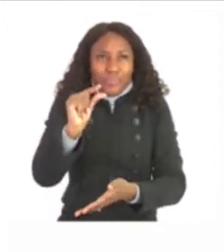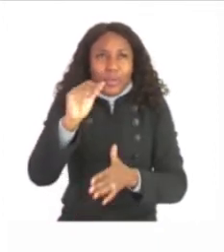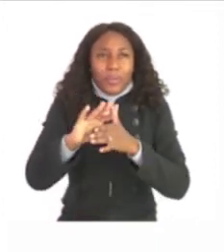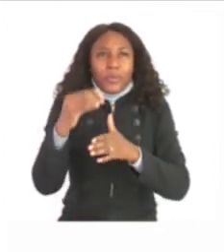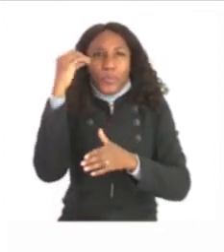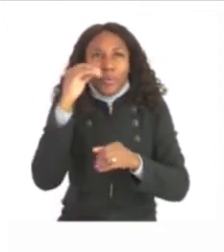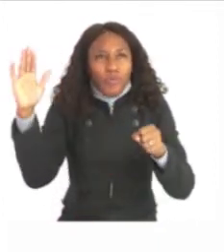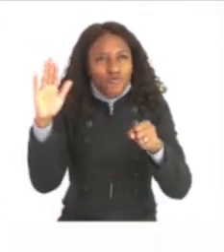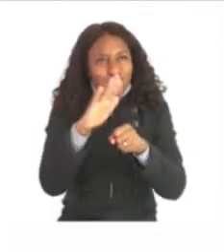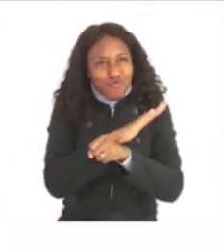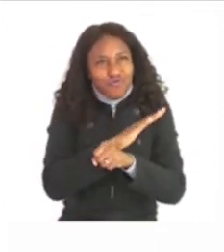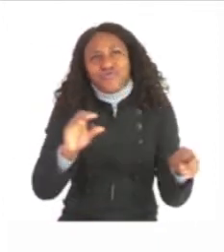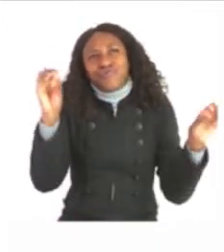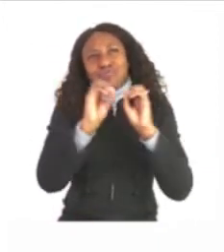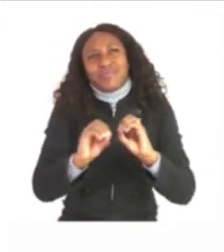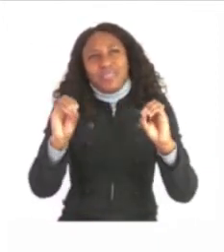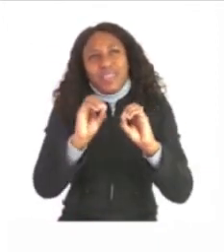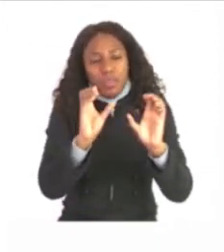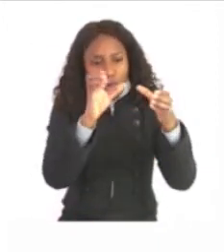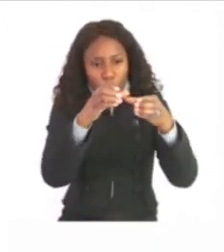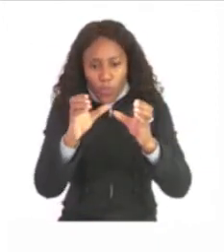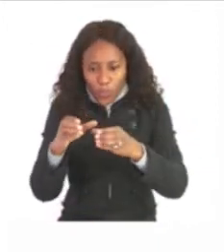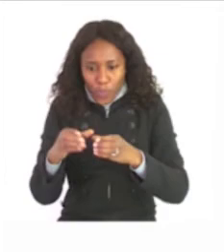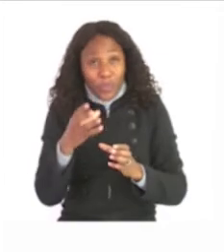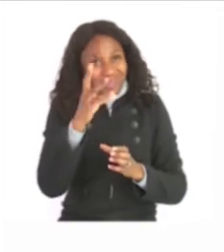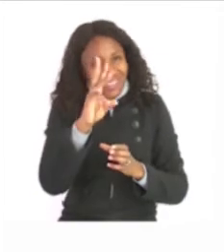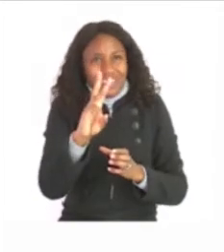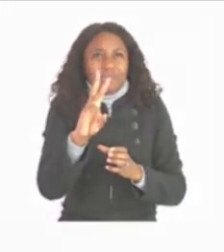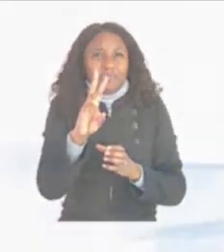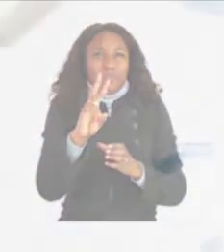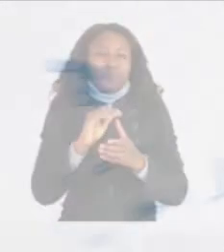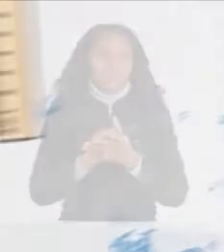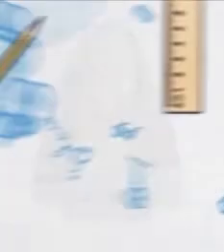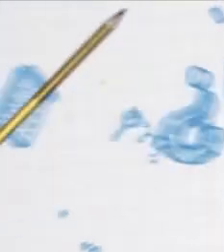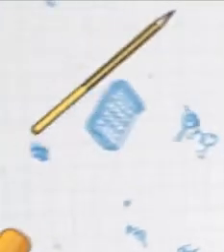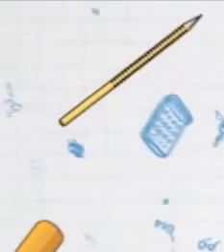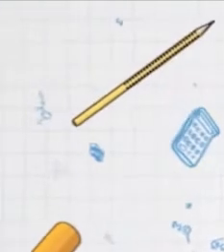in calories and protein. So these are our vocabularies.